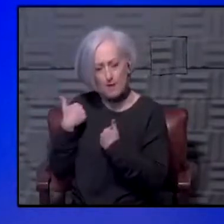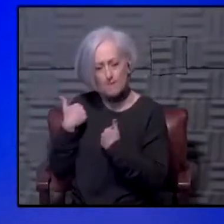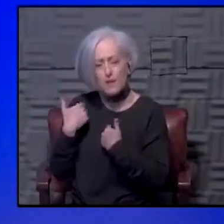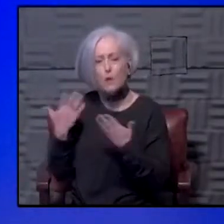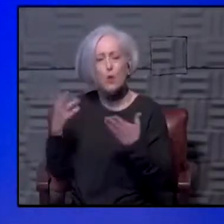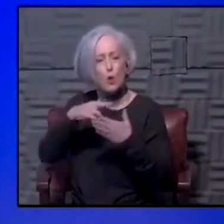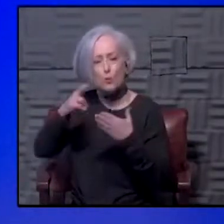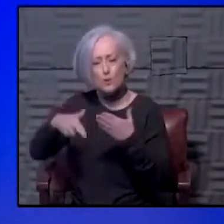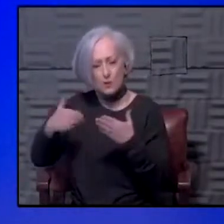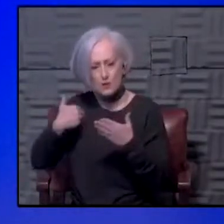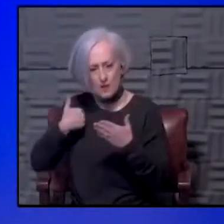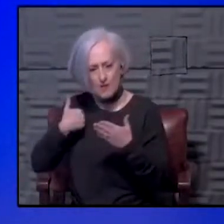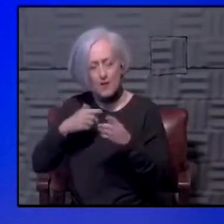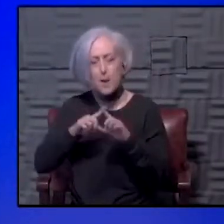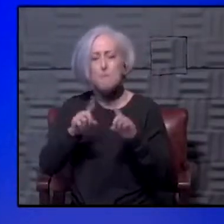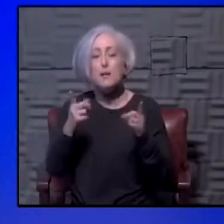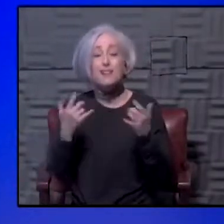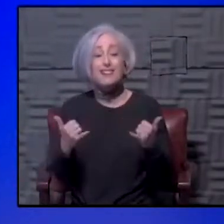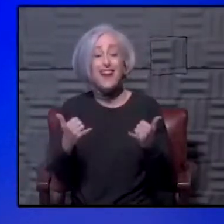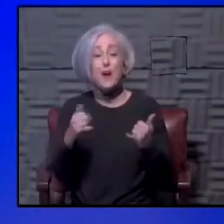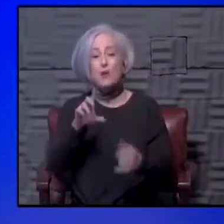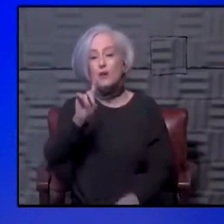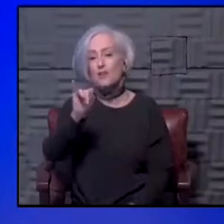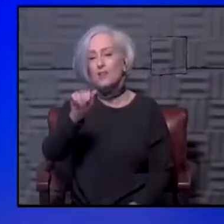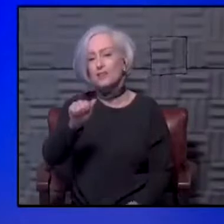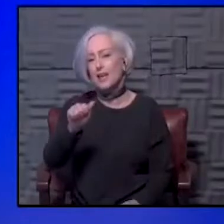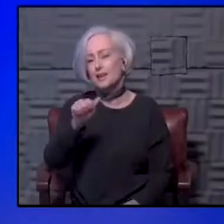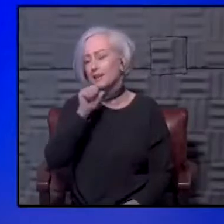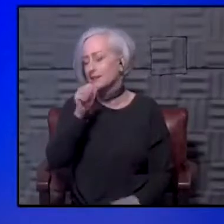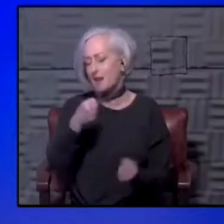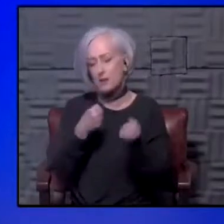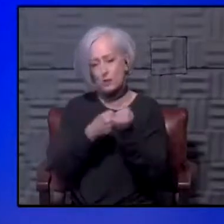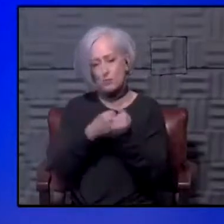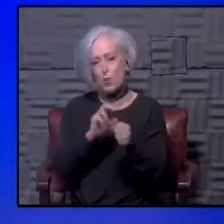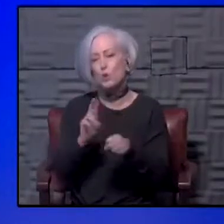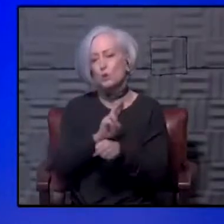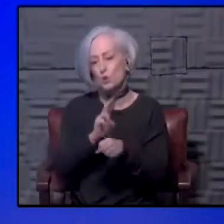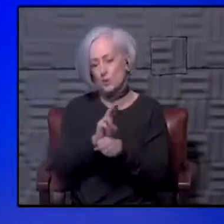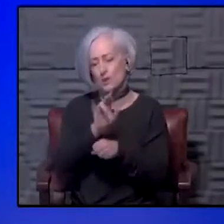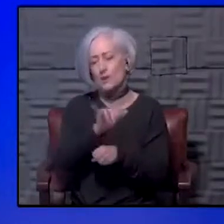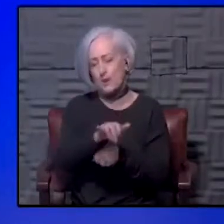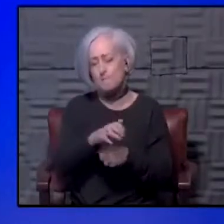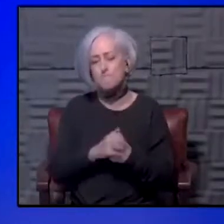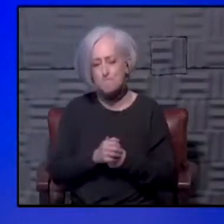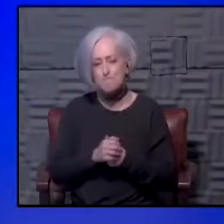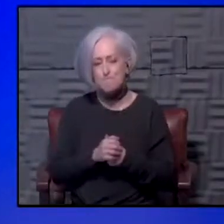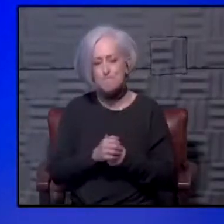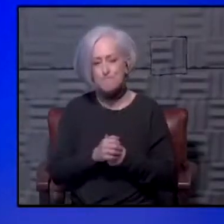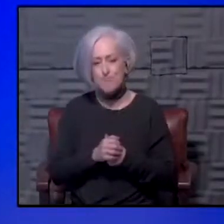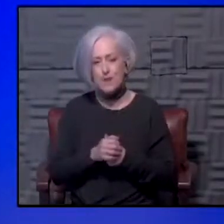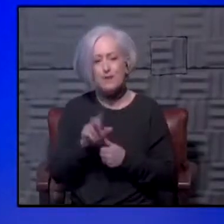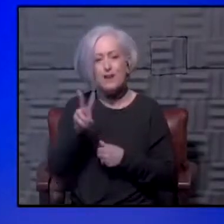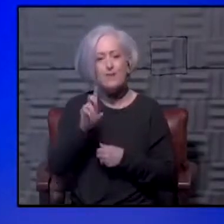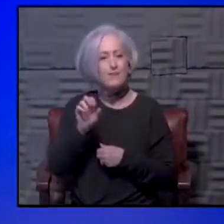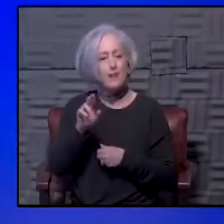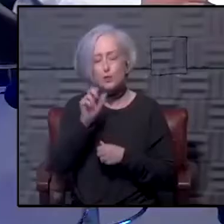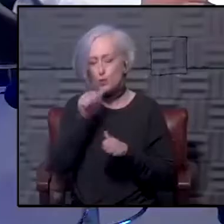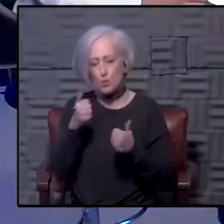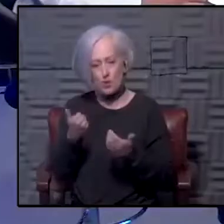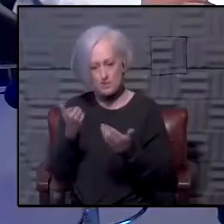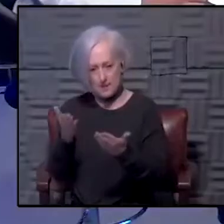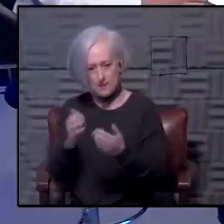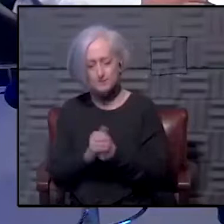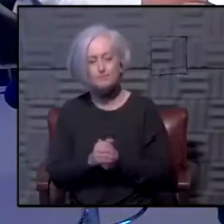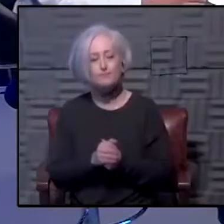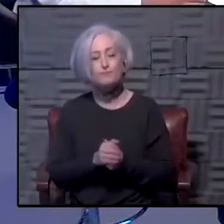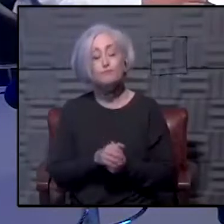none of the data really would support the use of that, so we don't support it and certainly don't recommend it. And then Dale